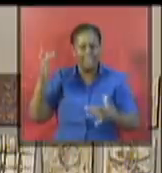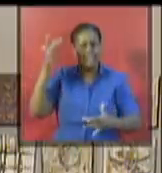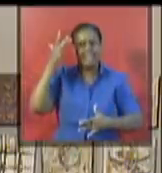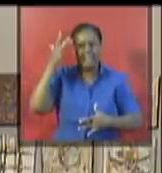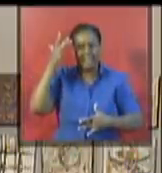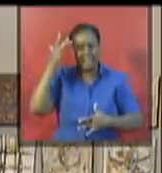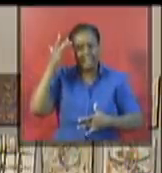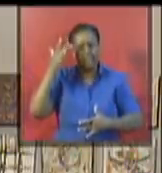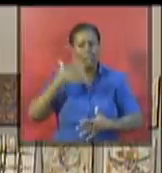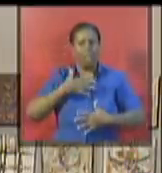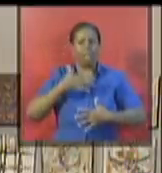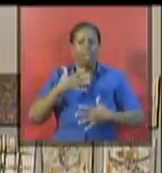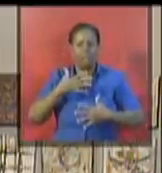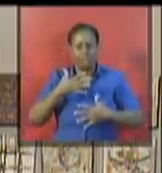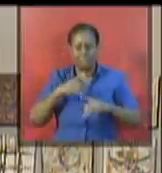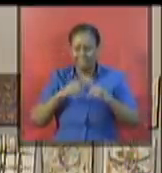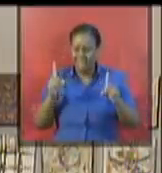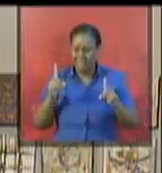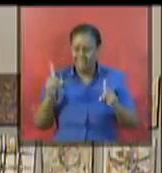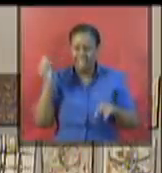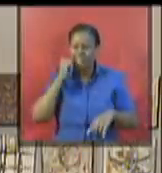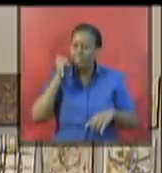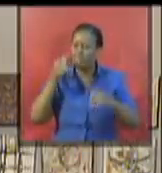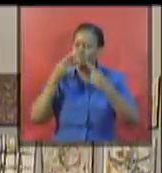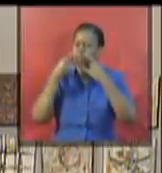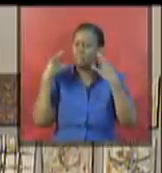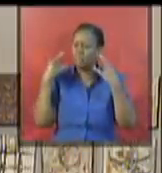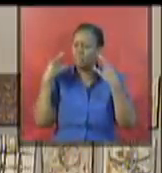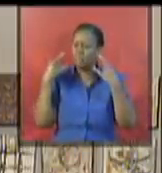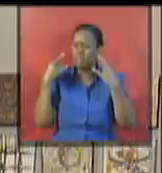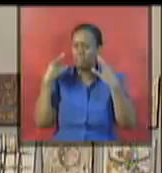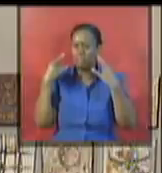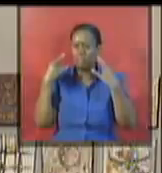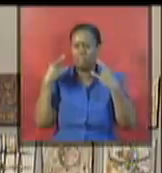I've been in surgeries that last for hours on end,